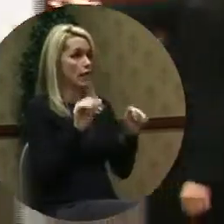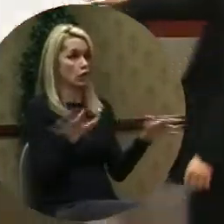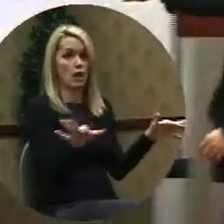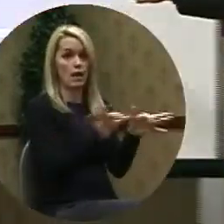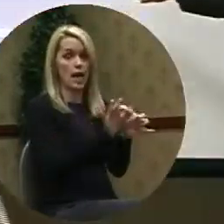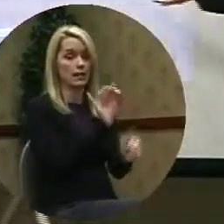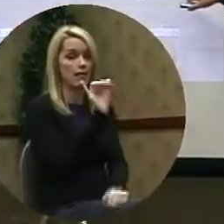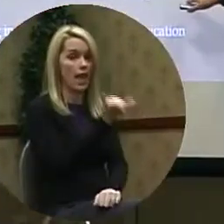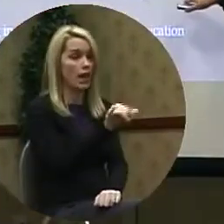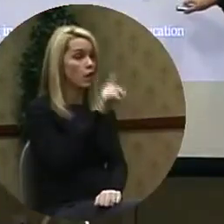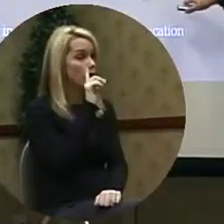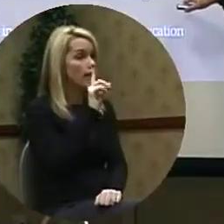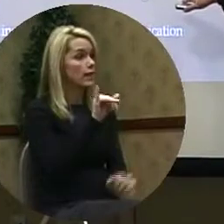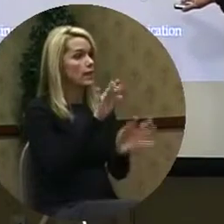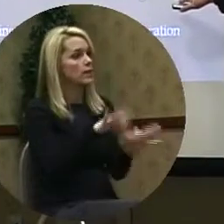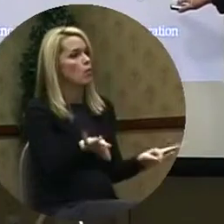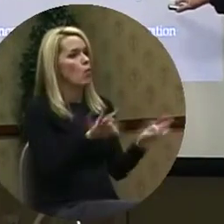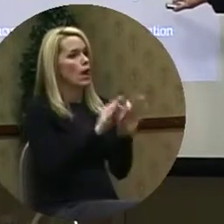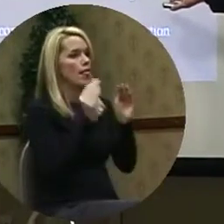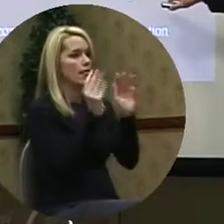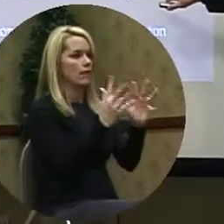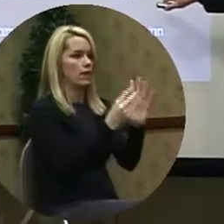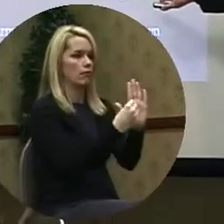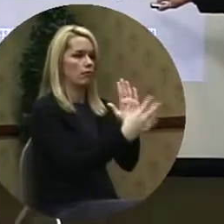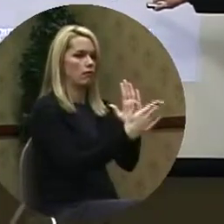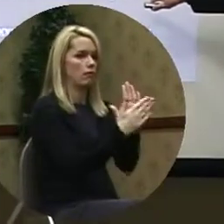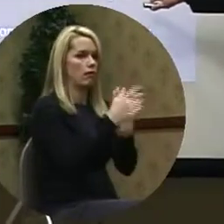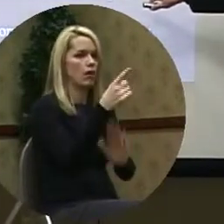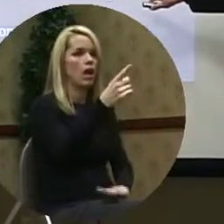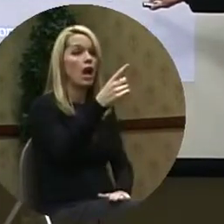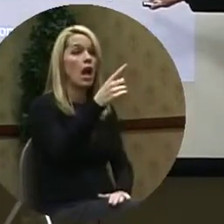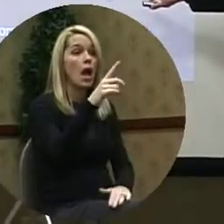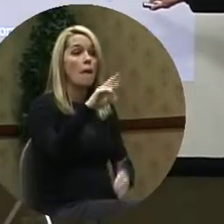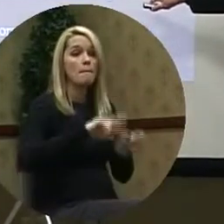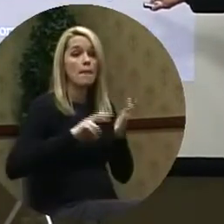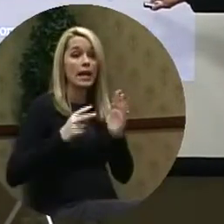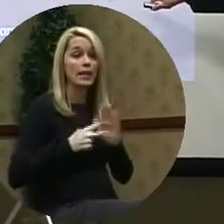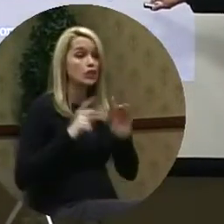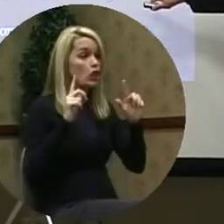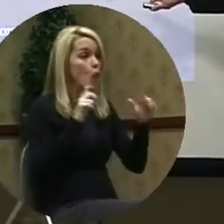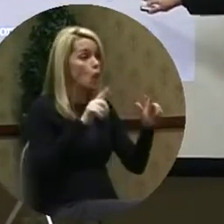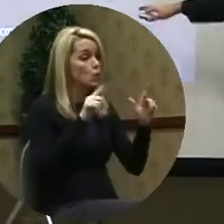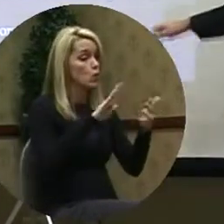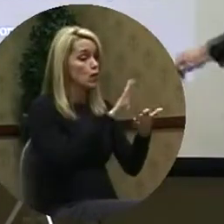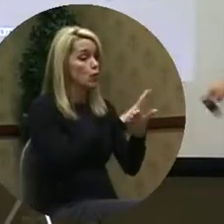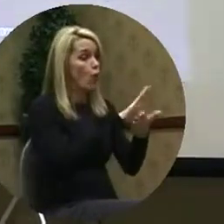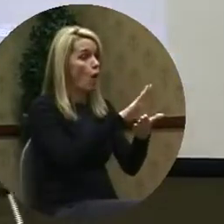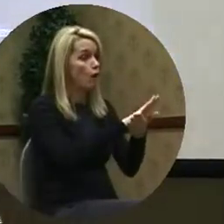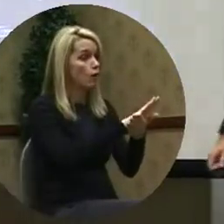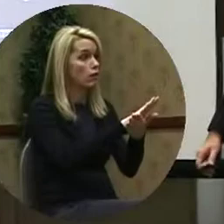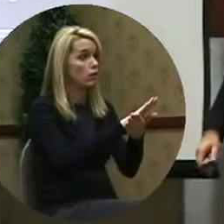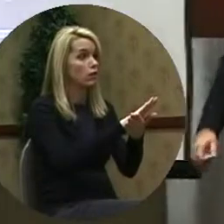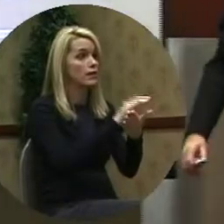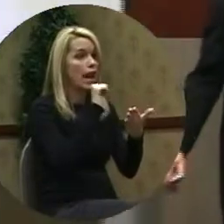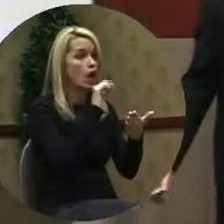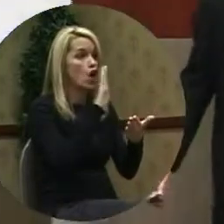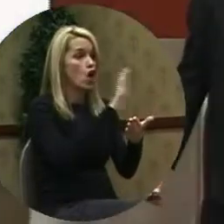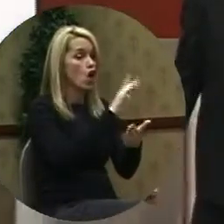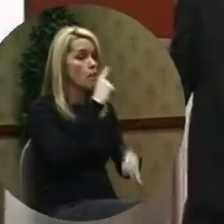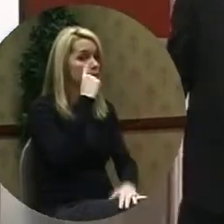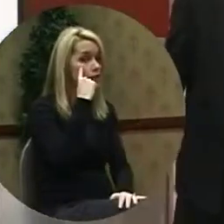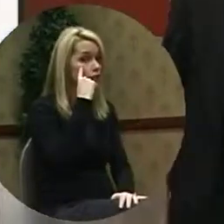that this is a relevant piece of it, leave it in. Oh, you mean that she attends the school, not her own mental? Both.